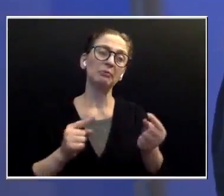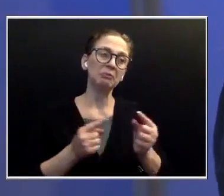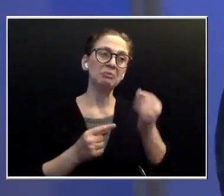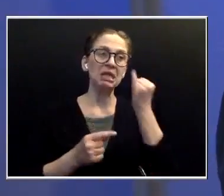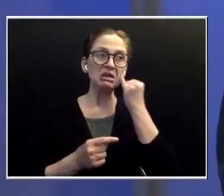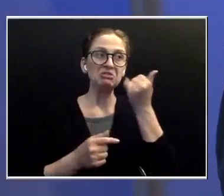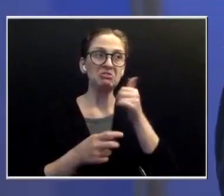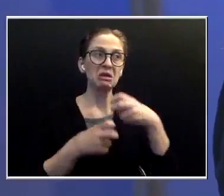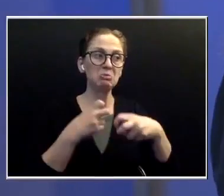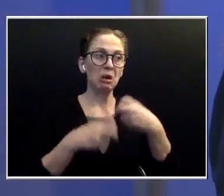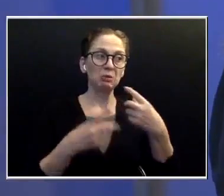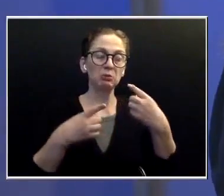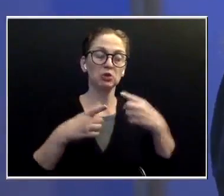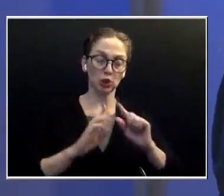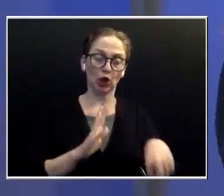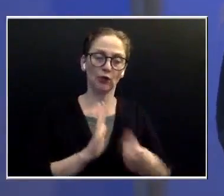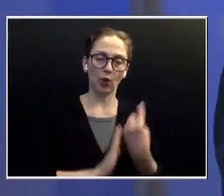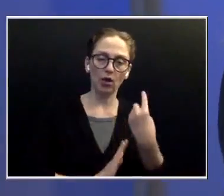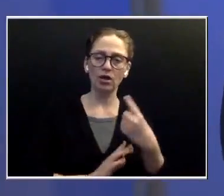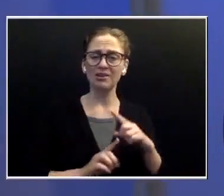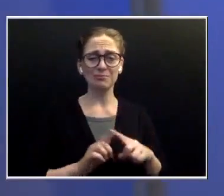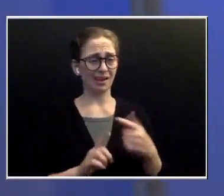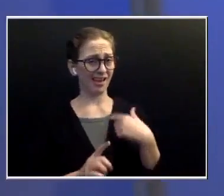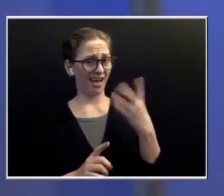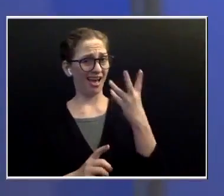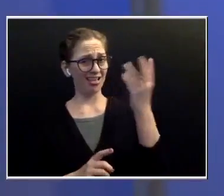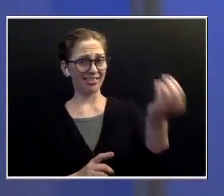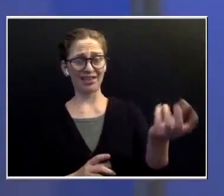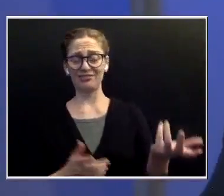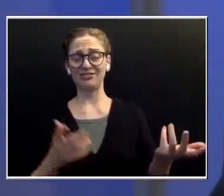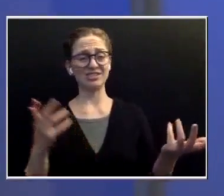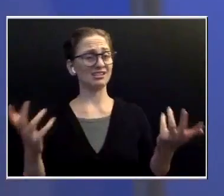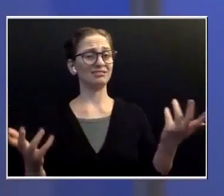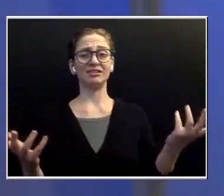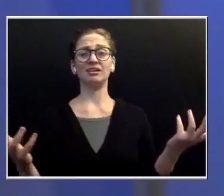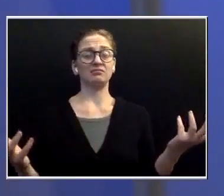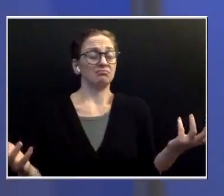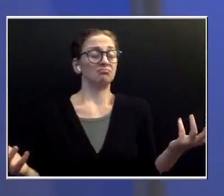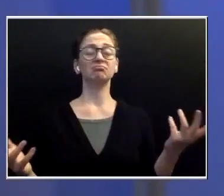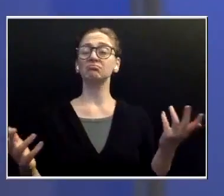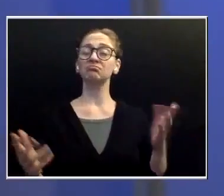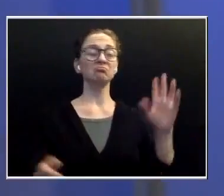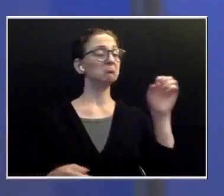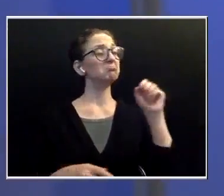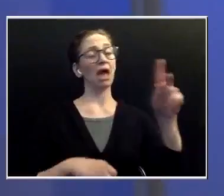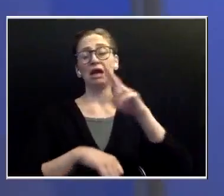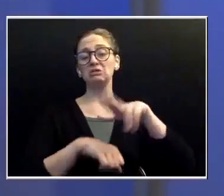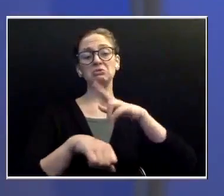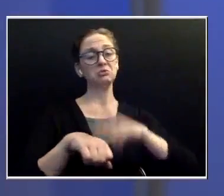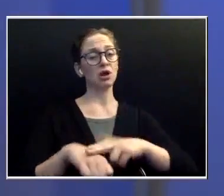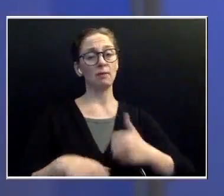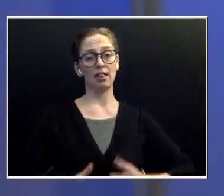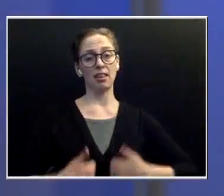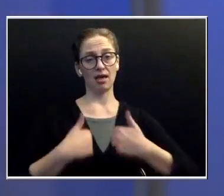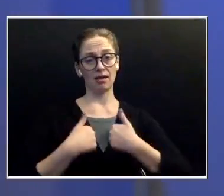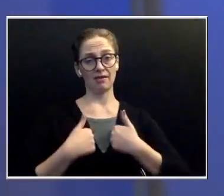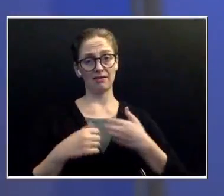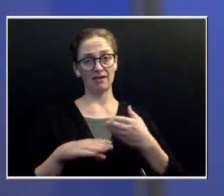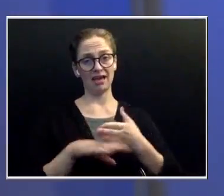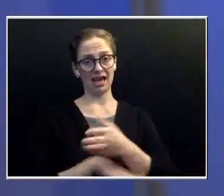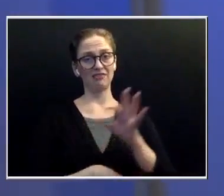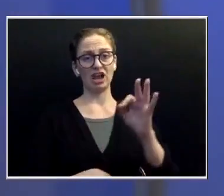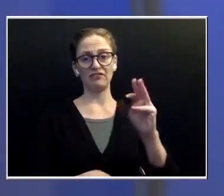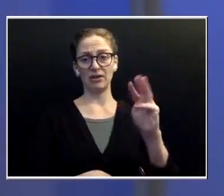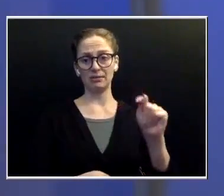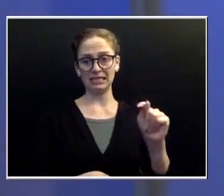and I had just a regular life. I really, after FMT, you can't take antibiotics for 90